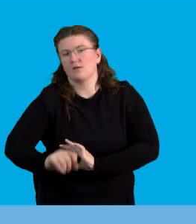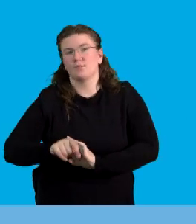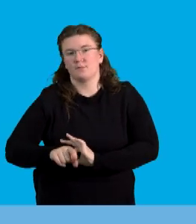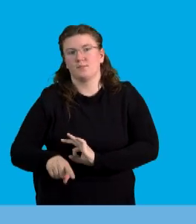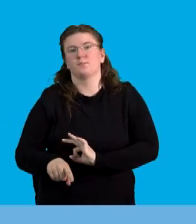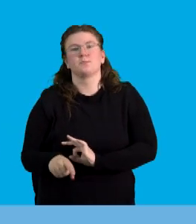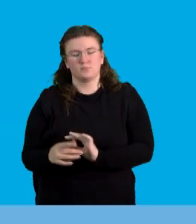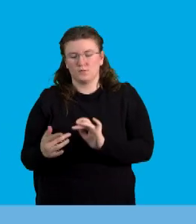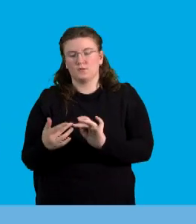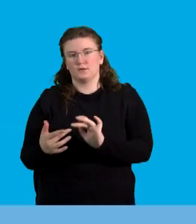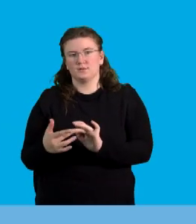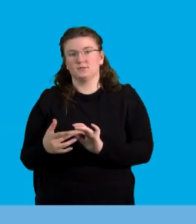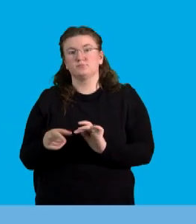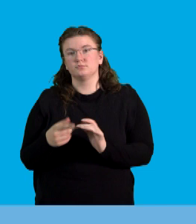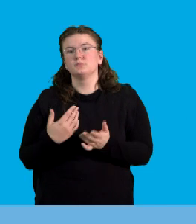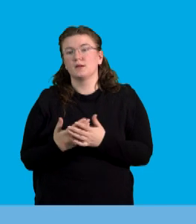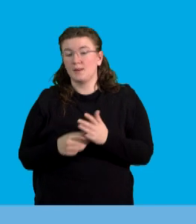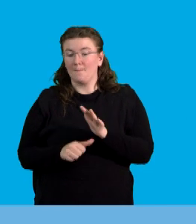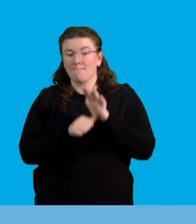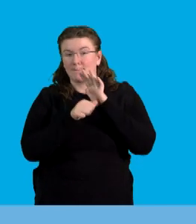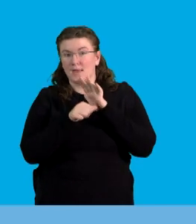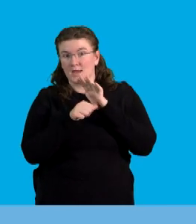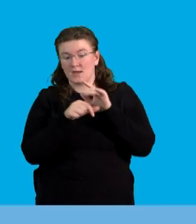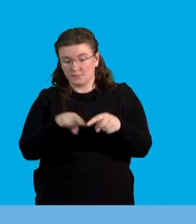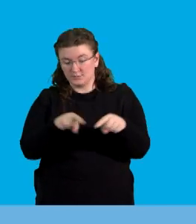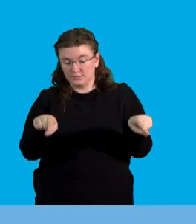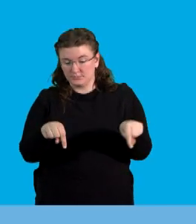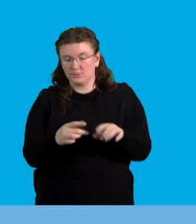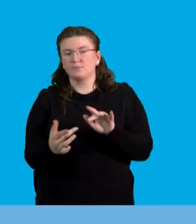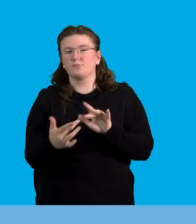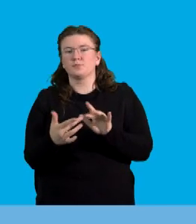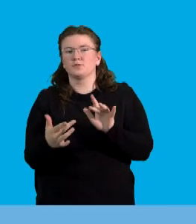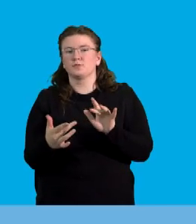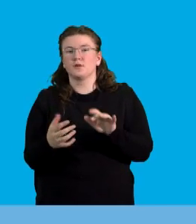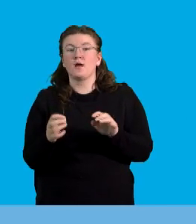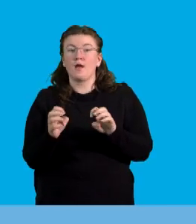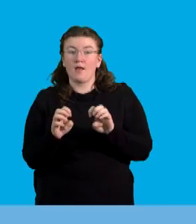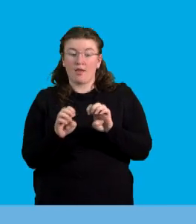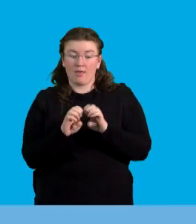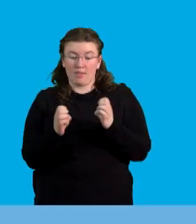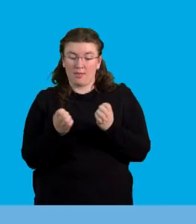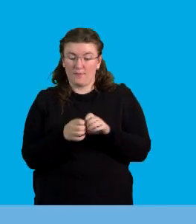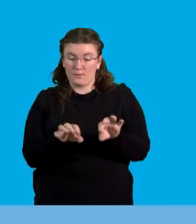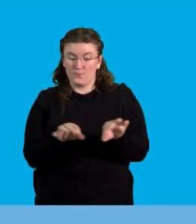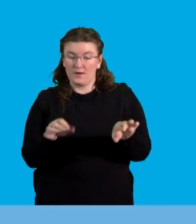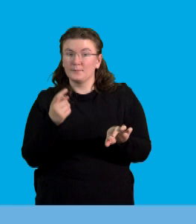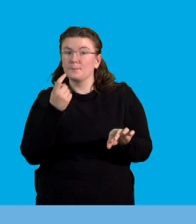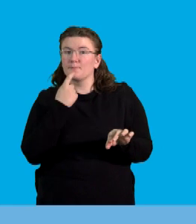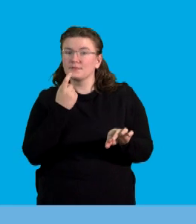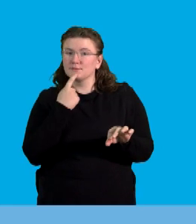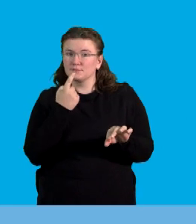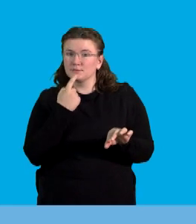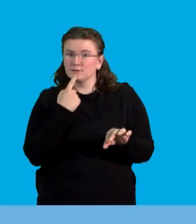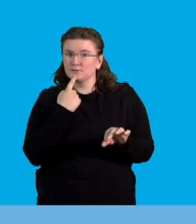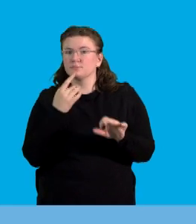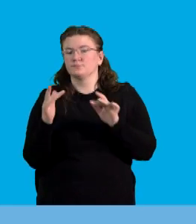connect the appliance with the main circuit. So the earth wire is connected to the metal casing for the appliance. For an example, we